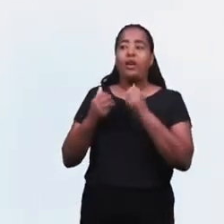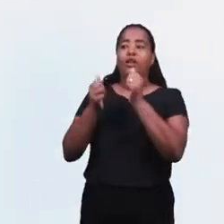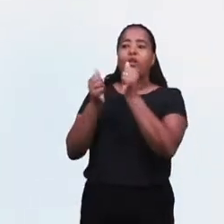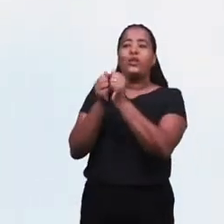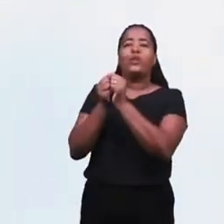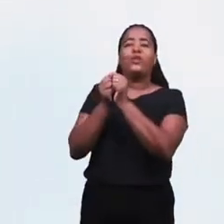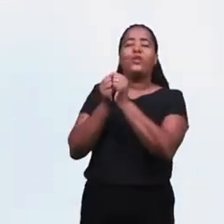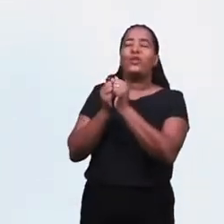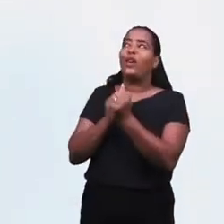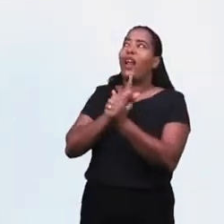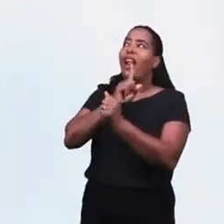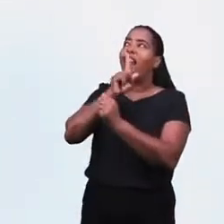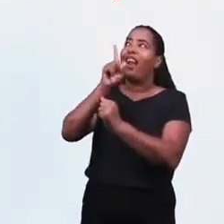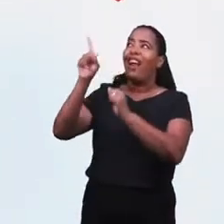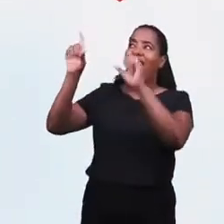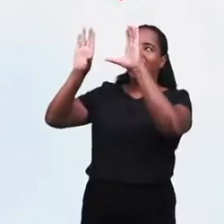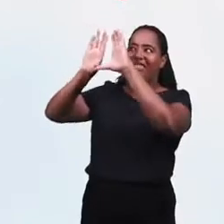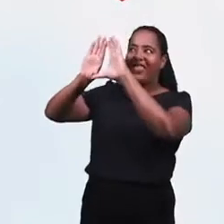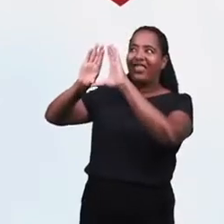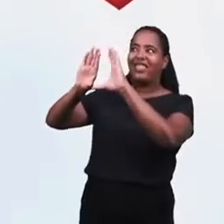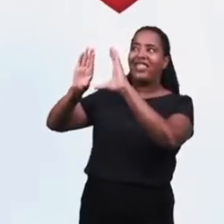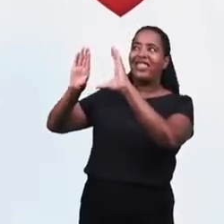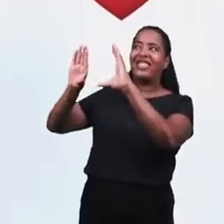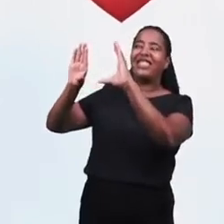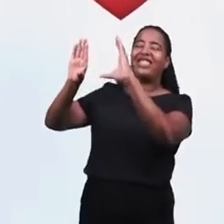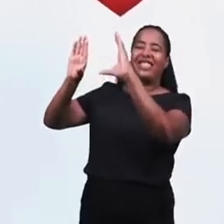With him, I want to go to heaven.